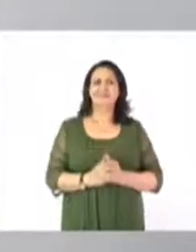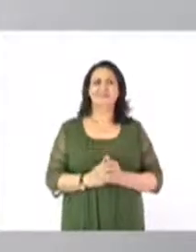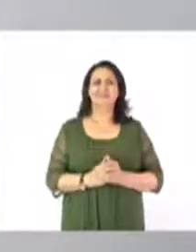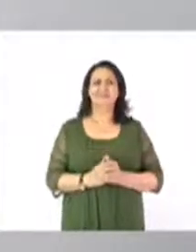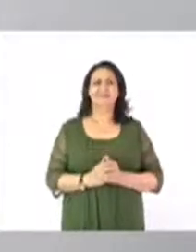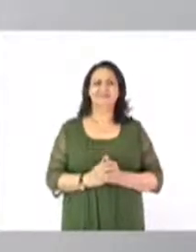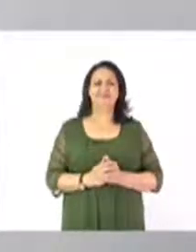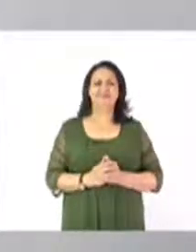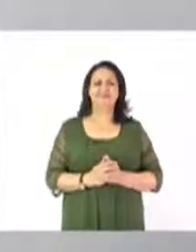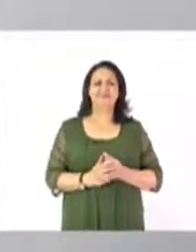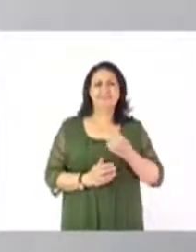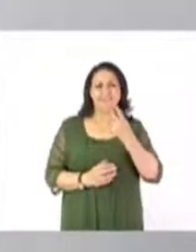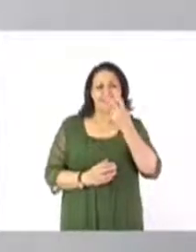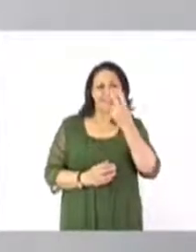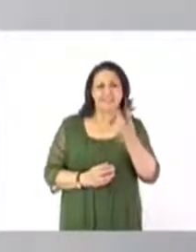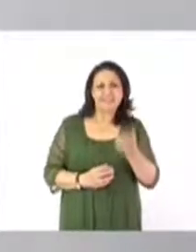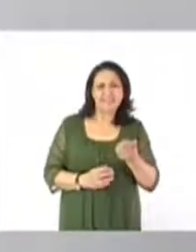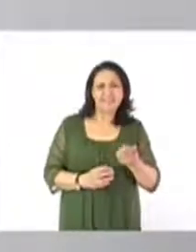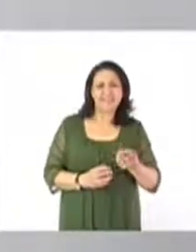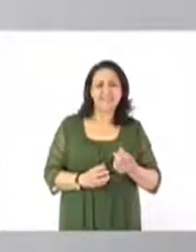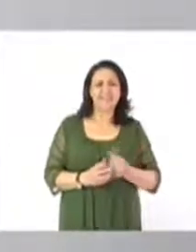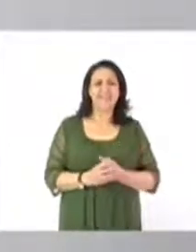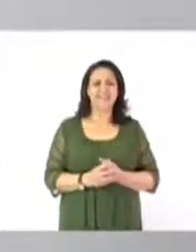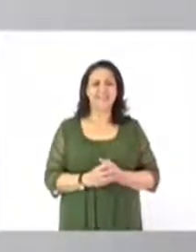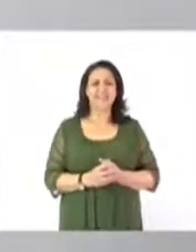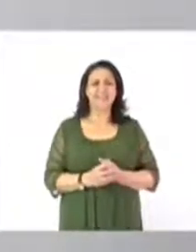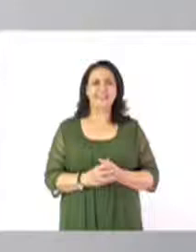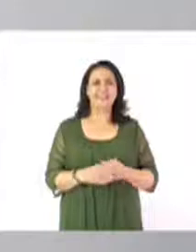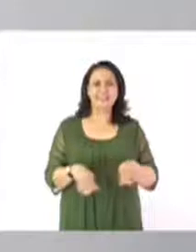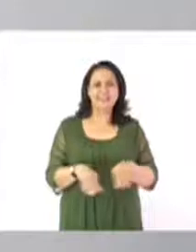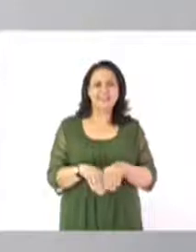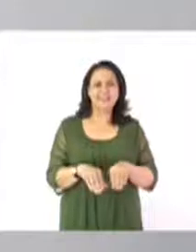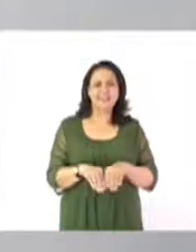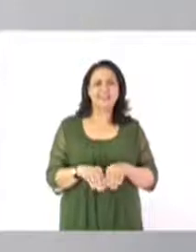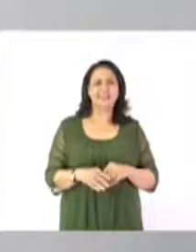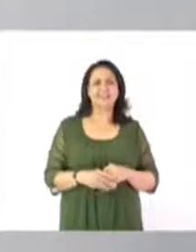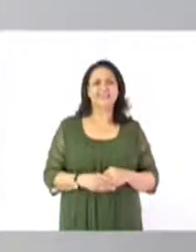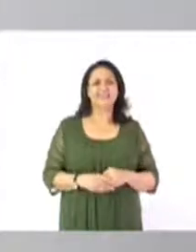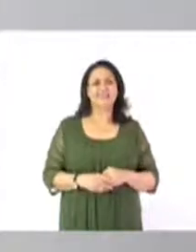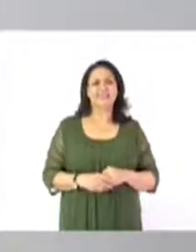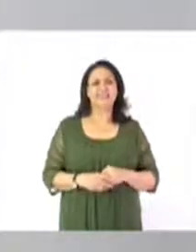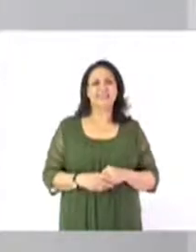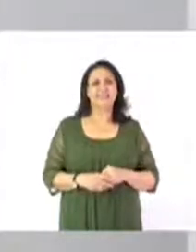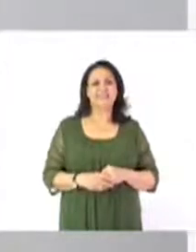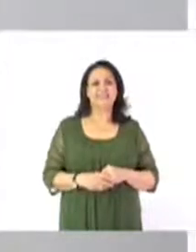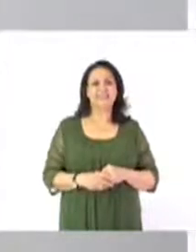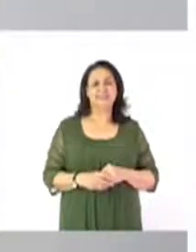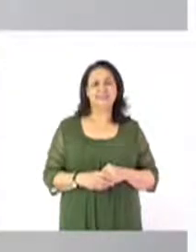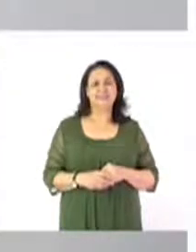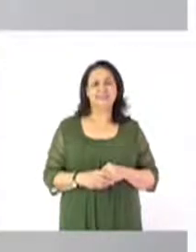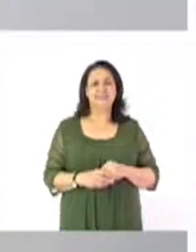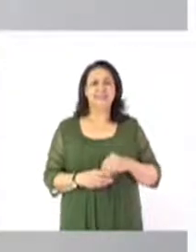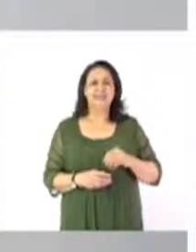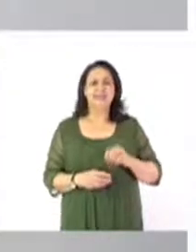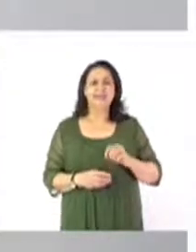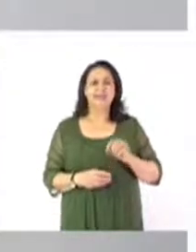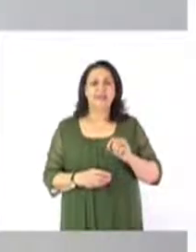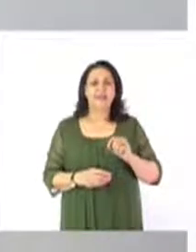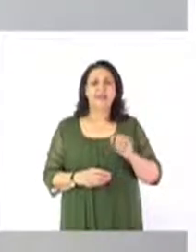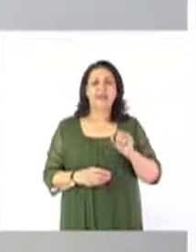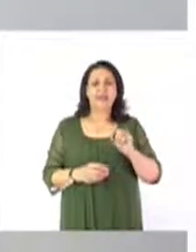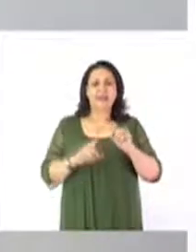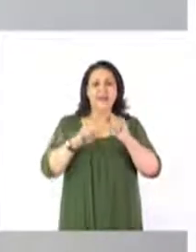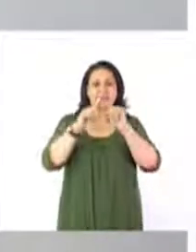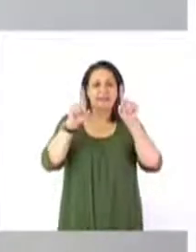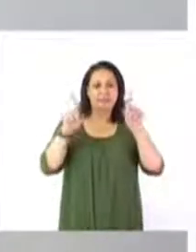You can see the first number has been done for you, a dotted number 2. Can you write number 2 for me in the blocks that are